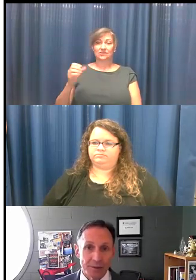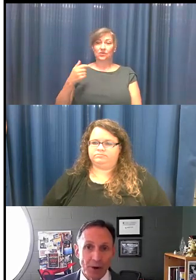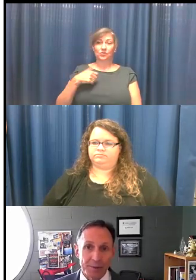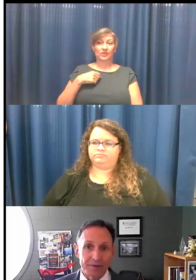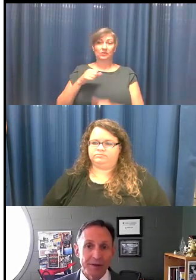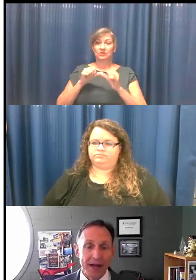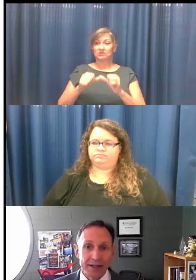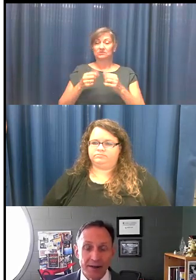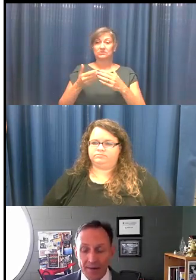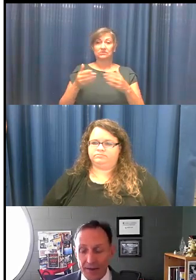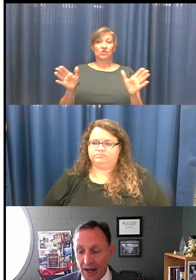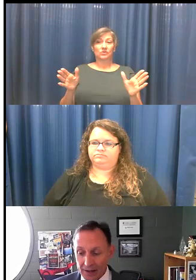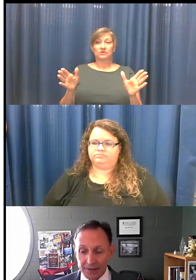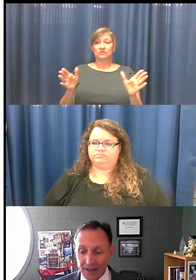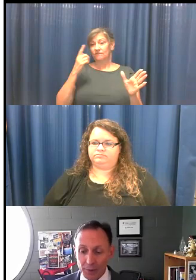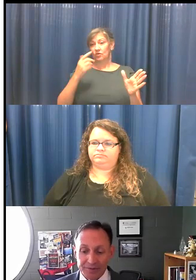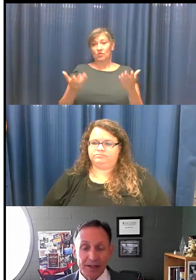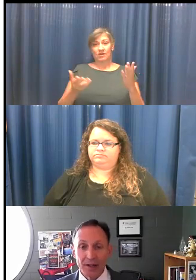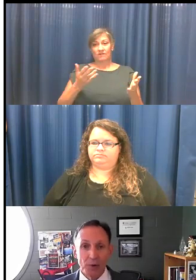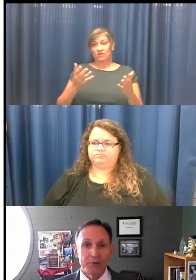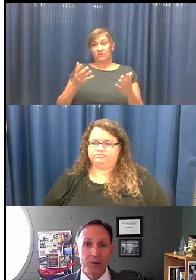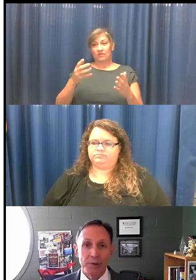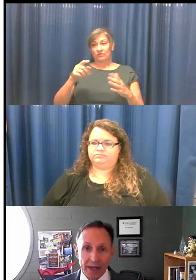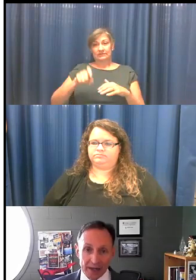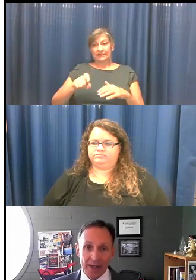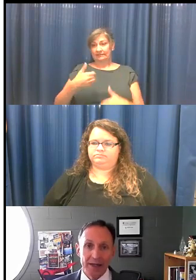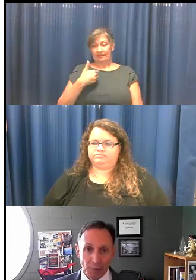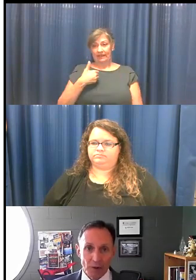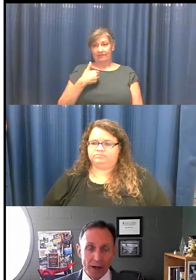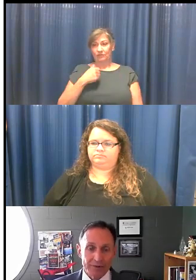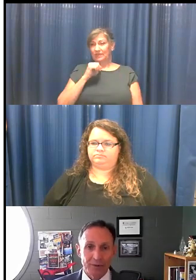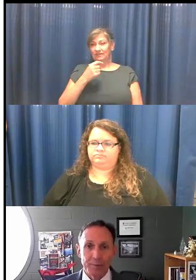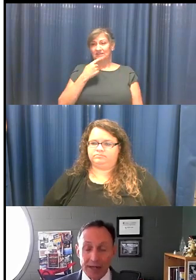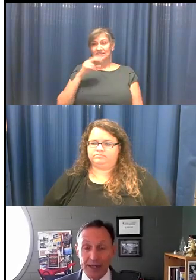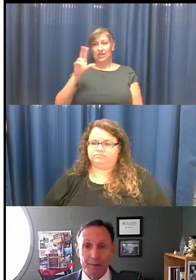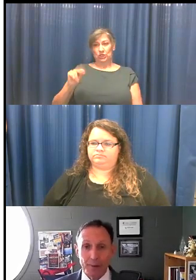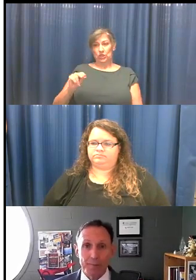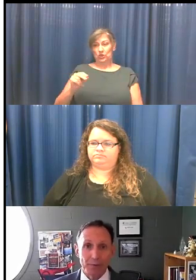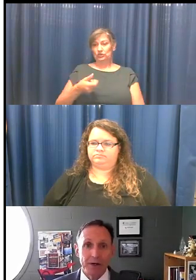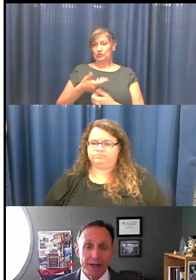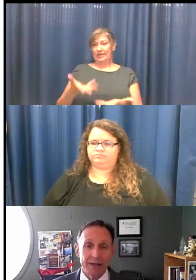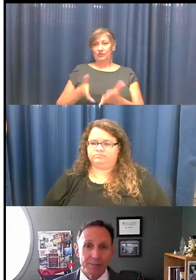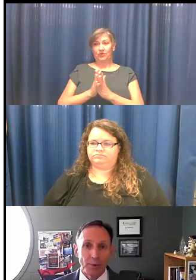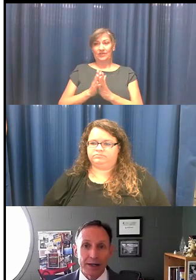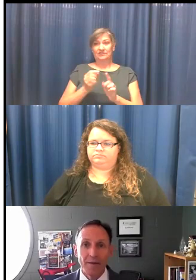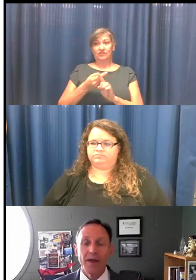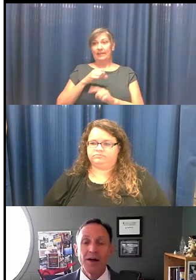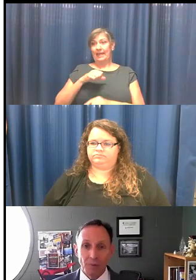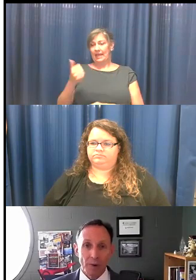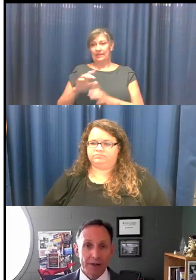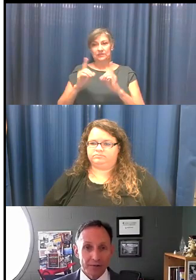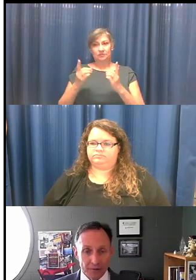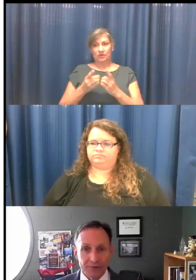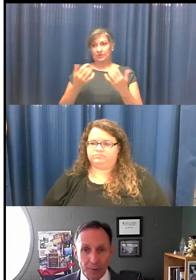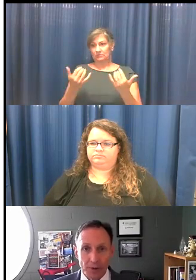those departments have had. I don't think we've said no to any requests from any department really at this point